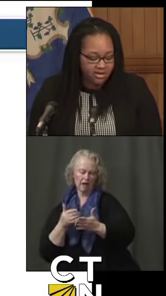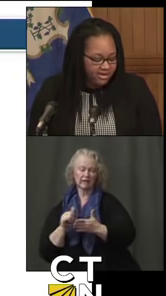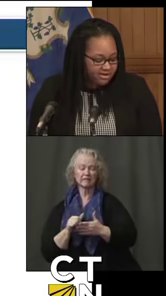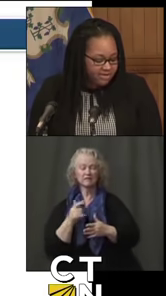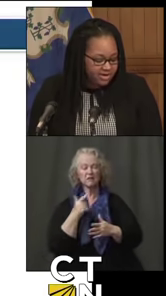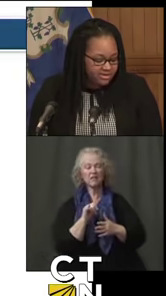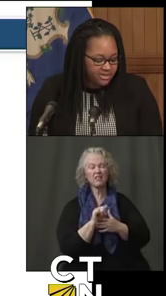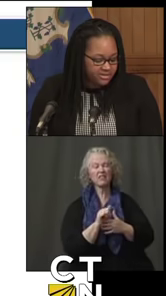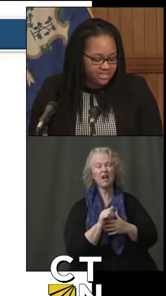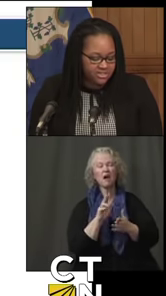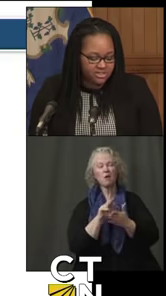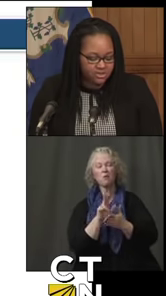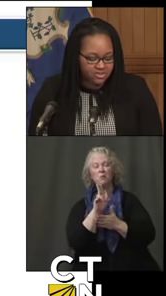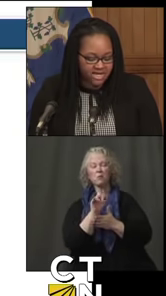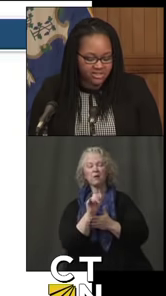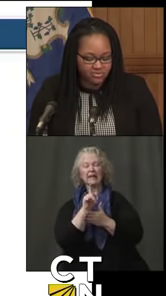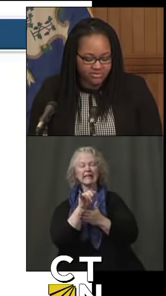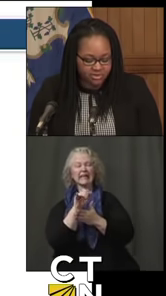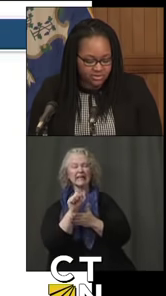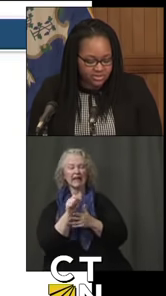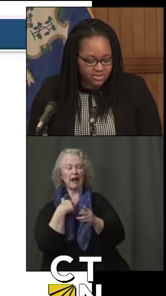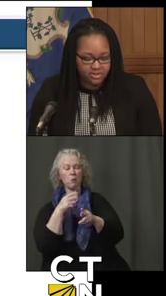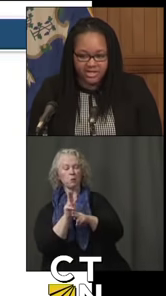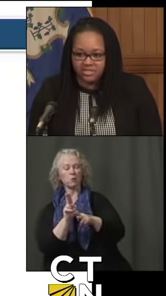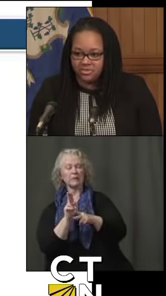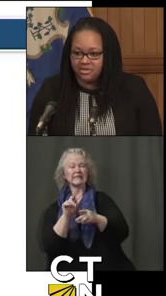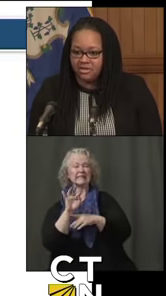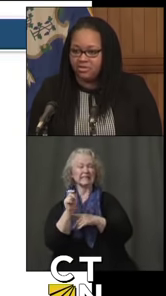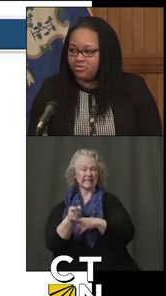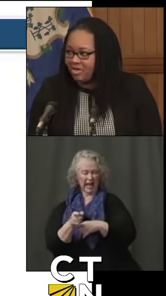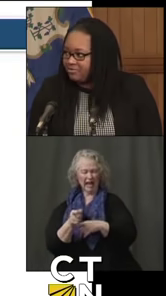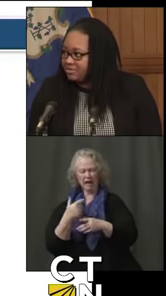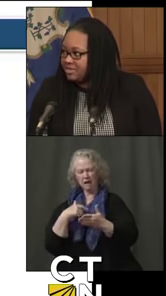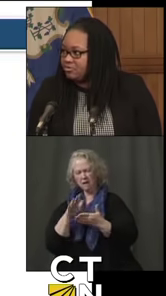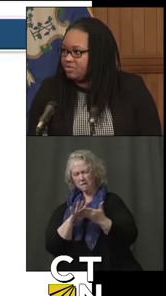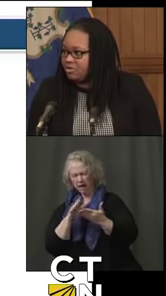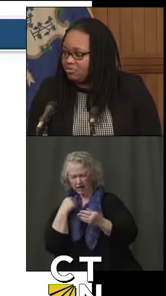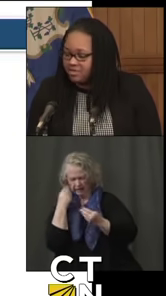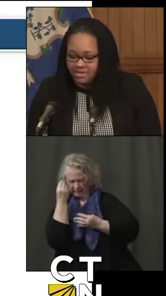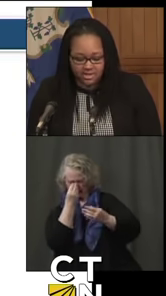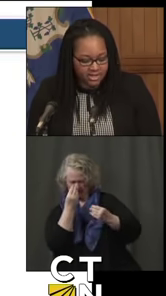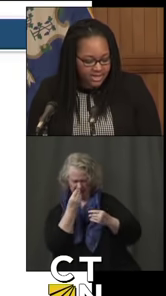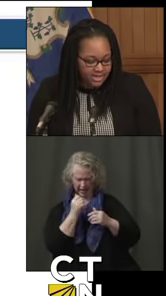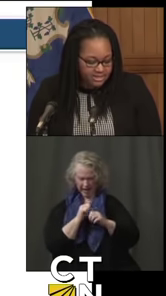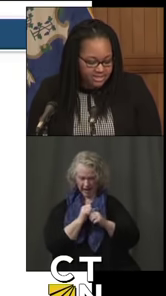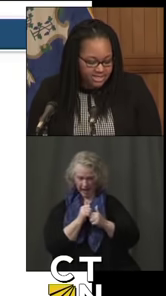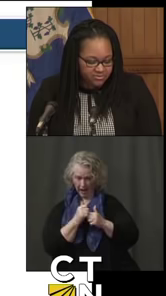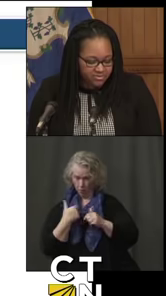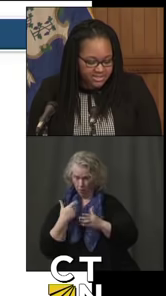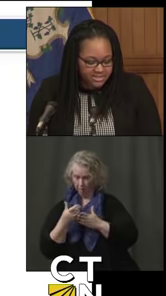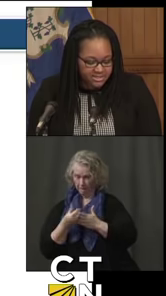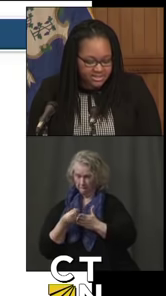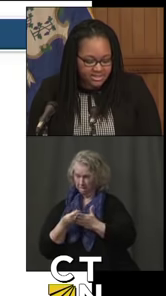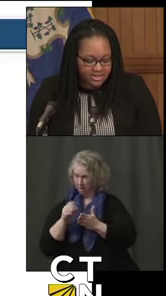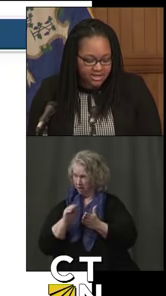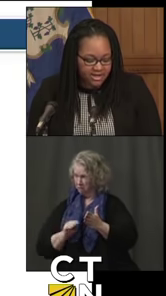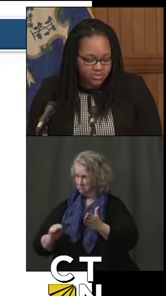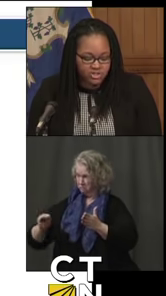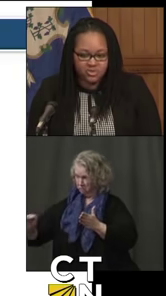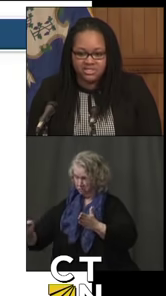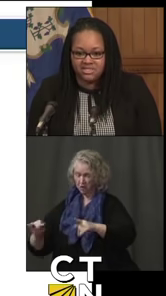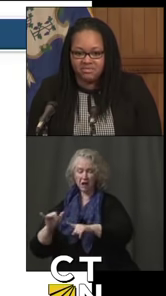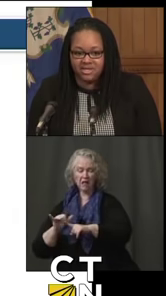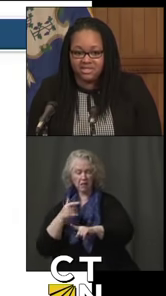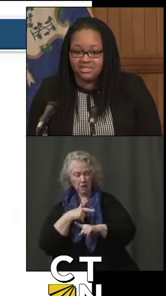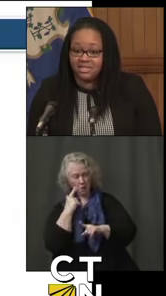35% of our sales and use tax revenues. And so as we thoughtfully reopen the state for business, we